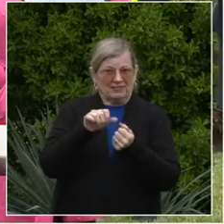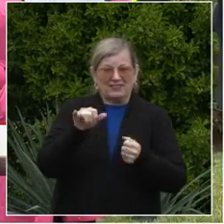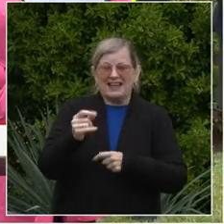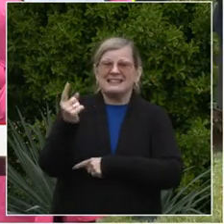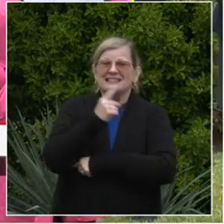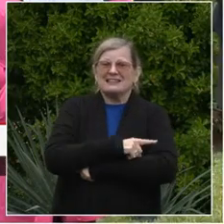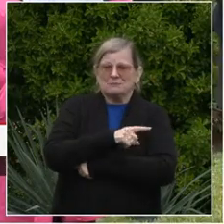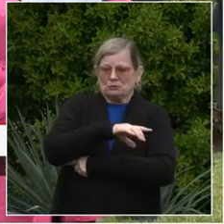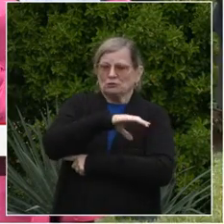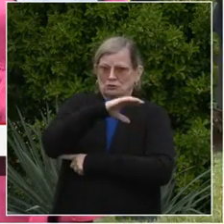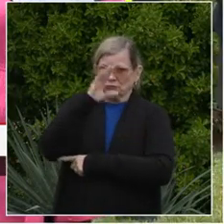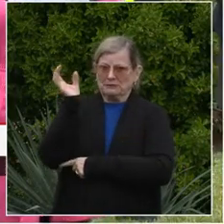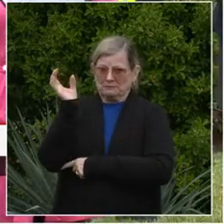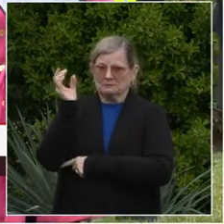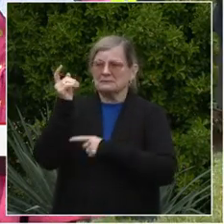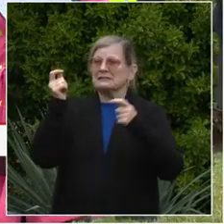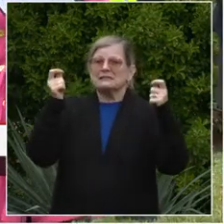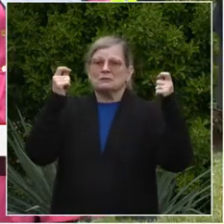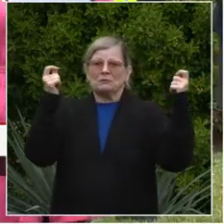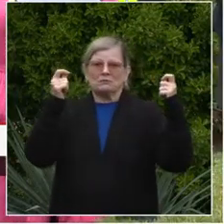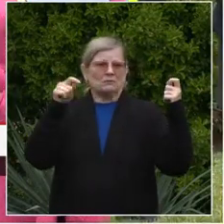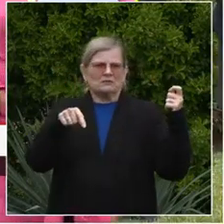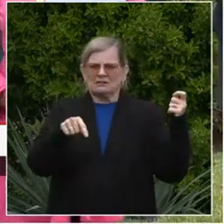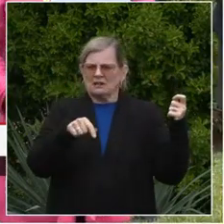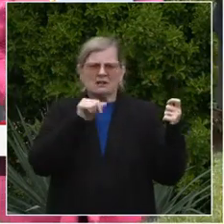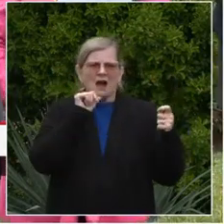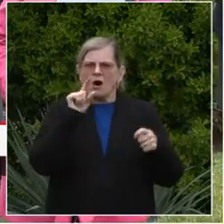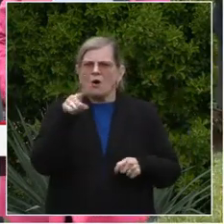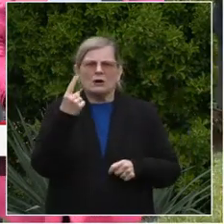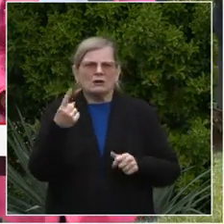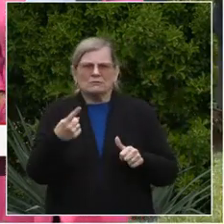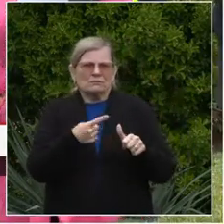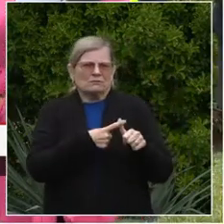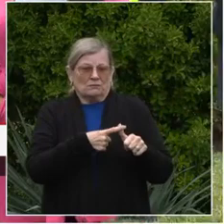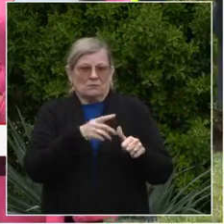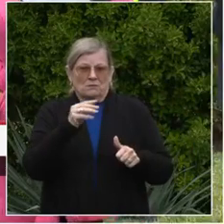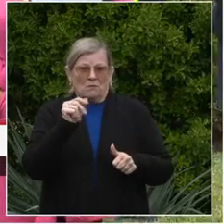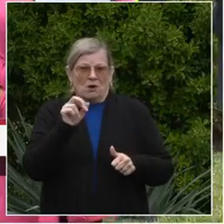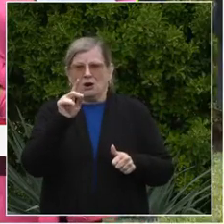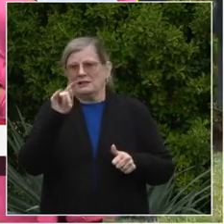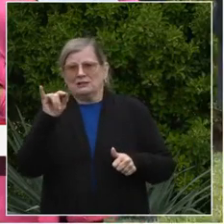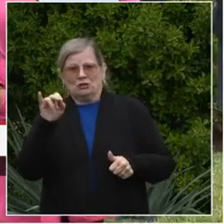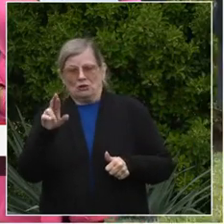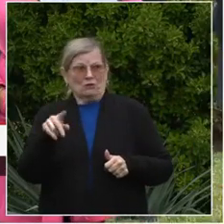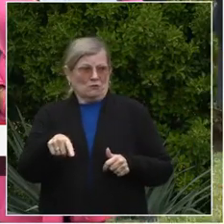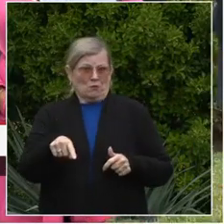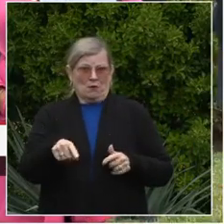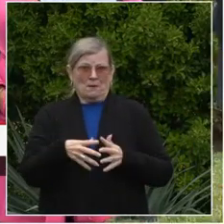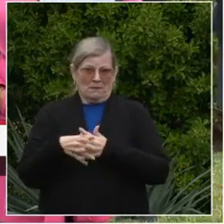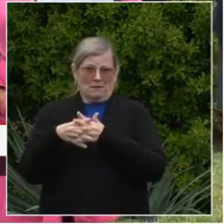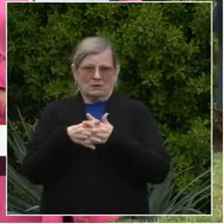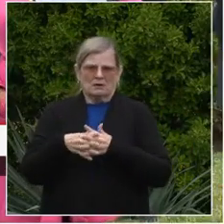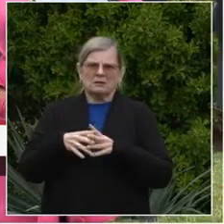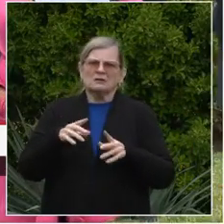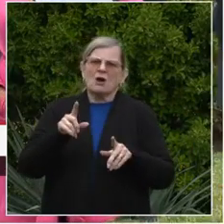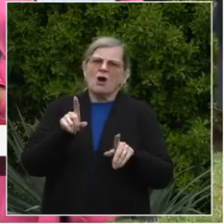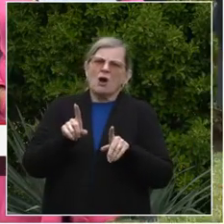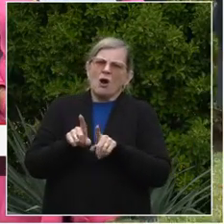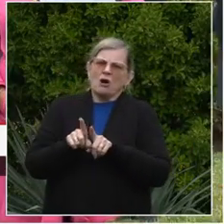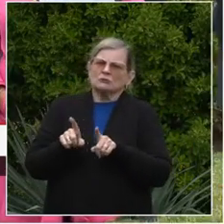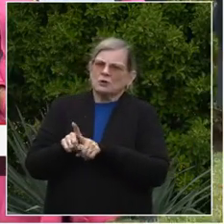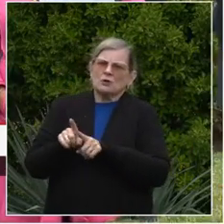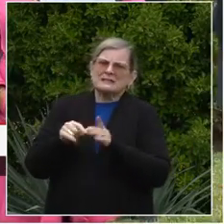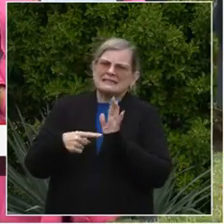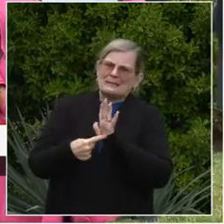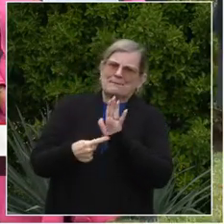martyrs in the fight for American independence, but also as a symbol of black Americans and residents of the district's